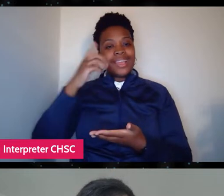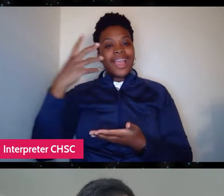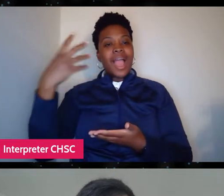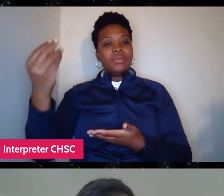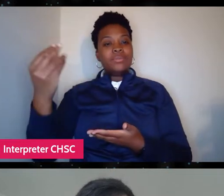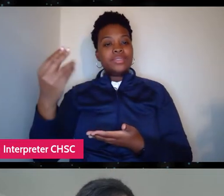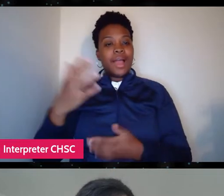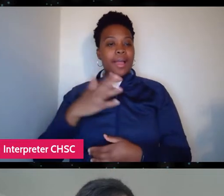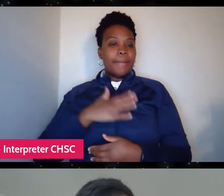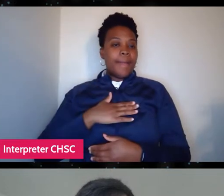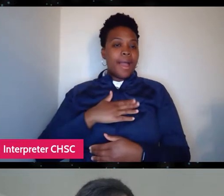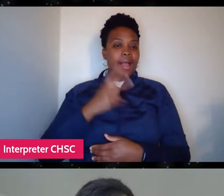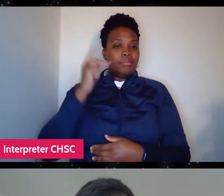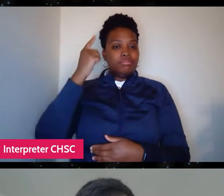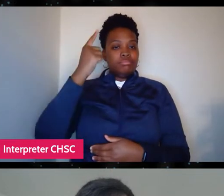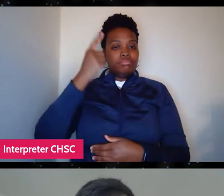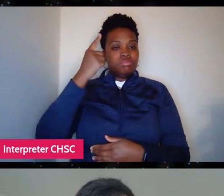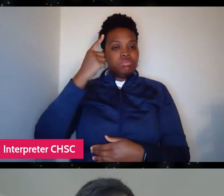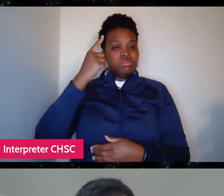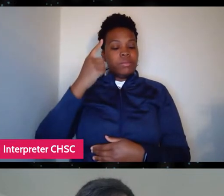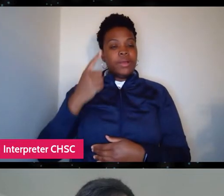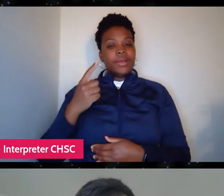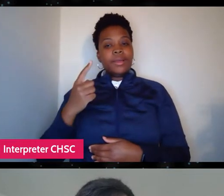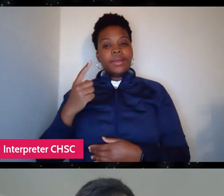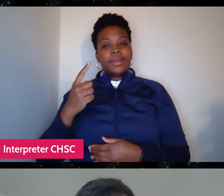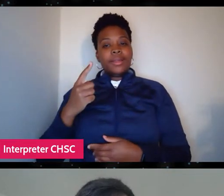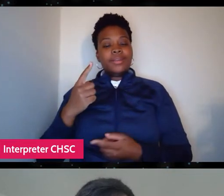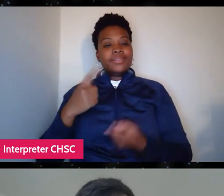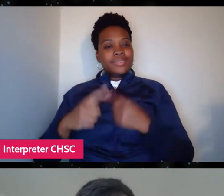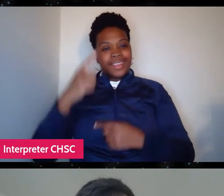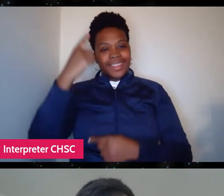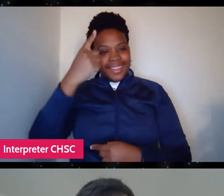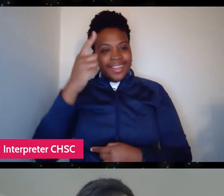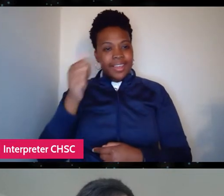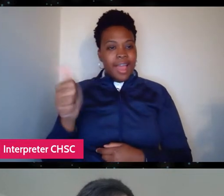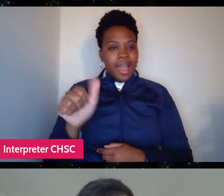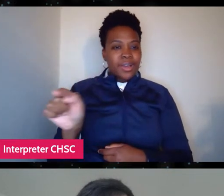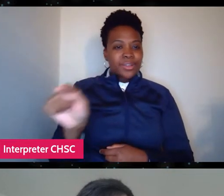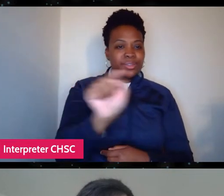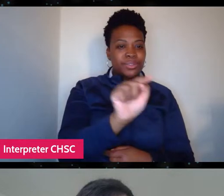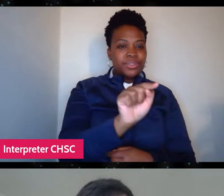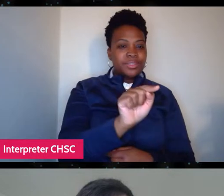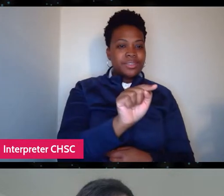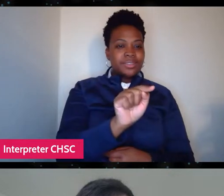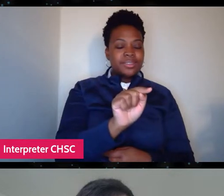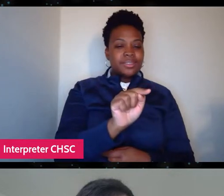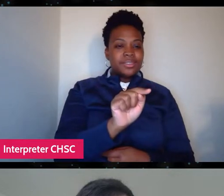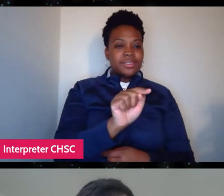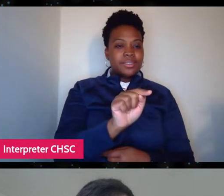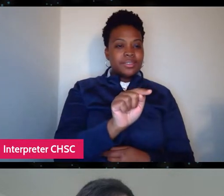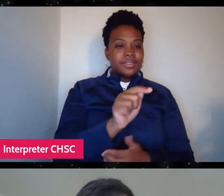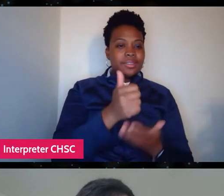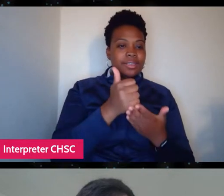to consider others, then that helps to,